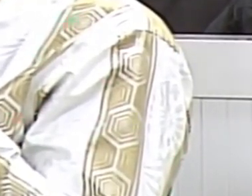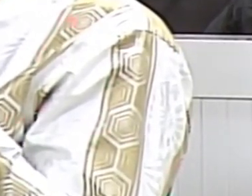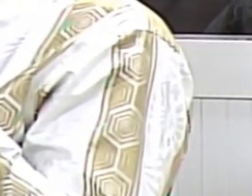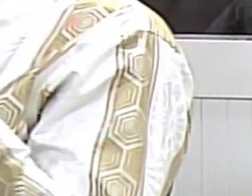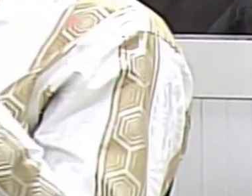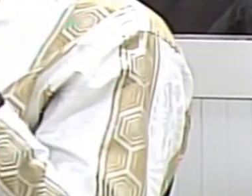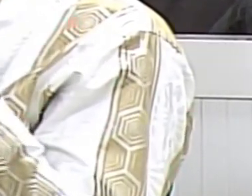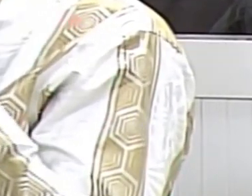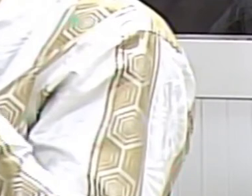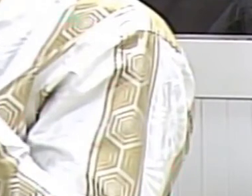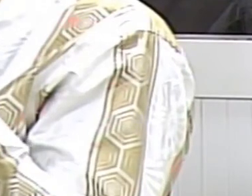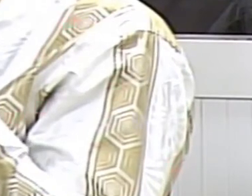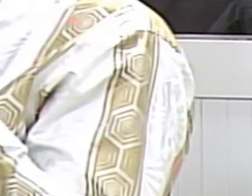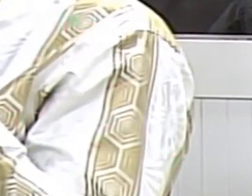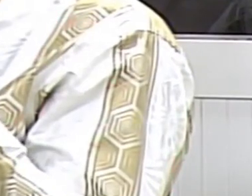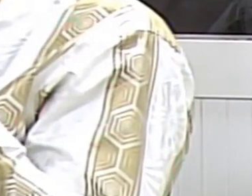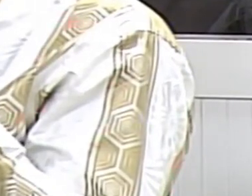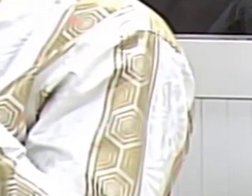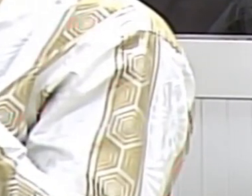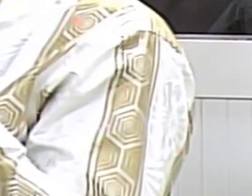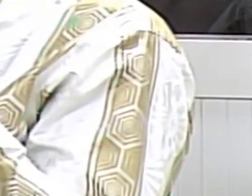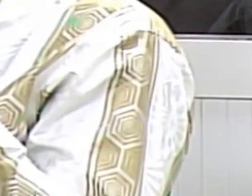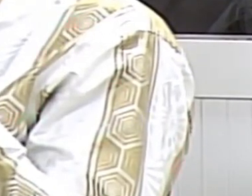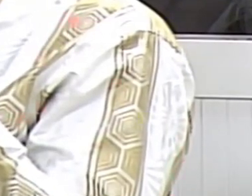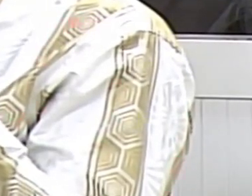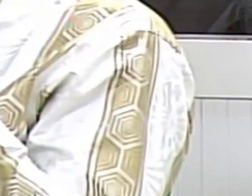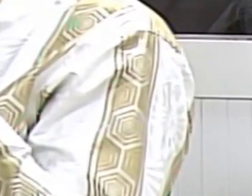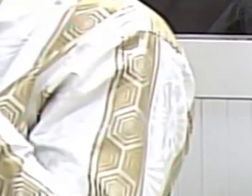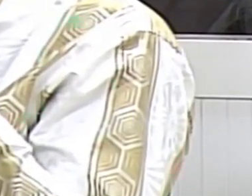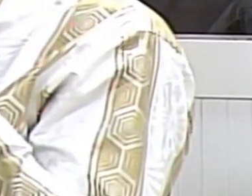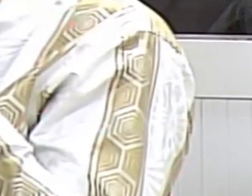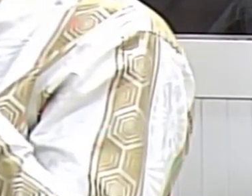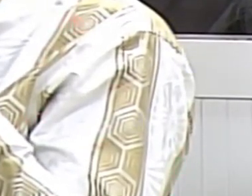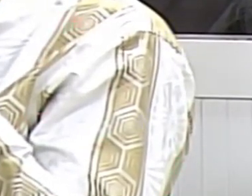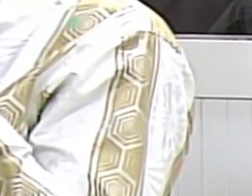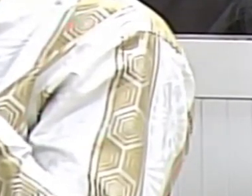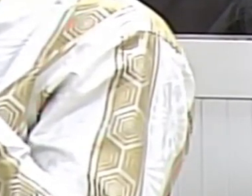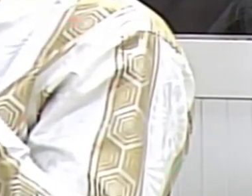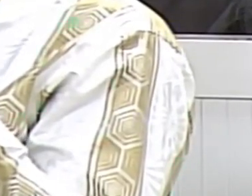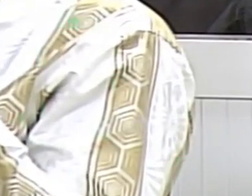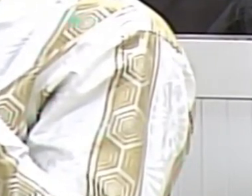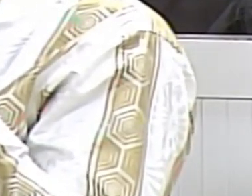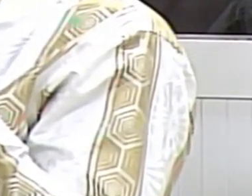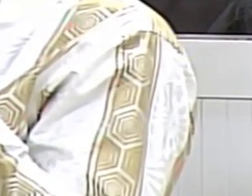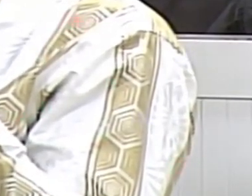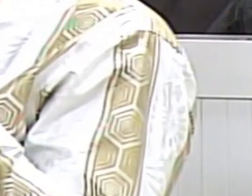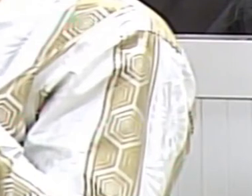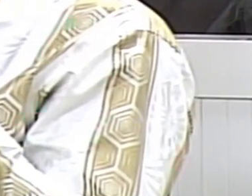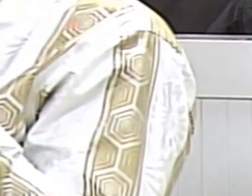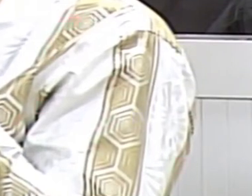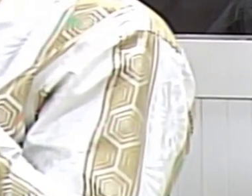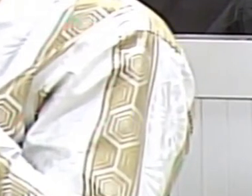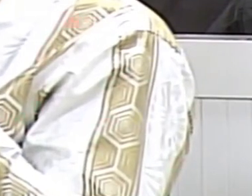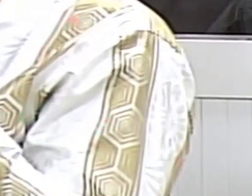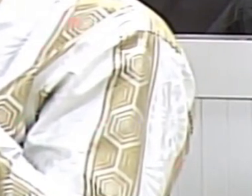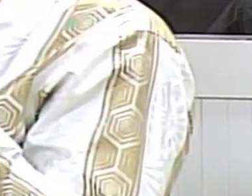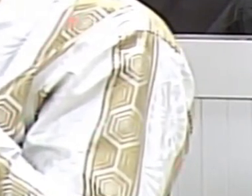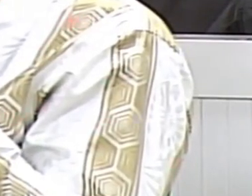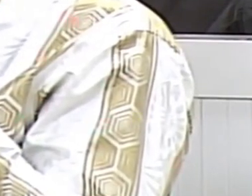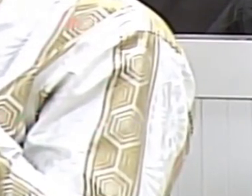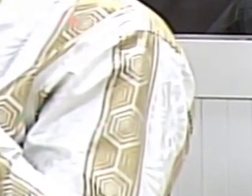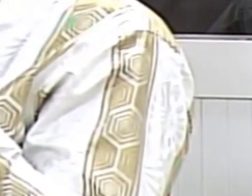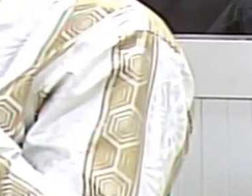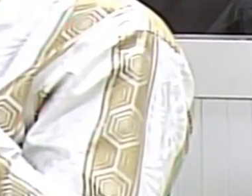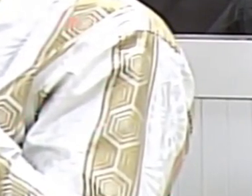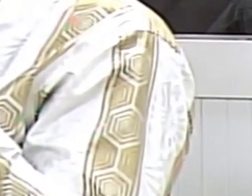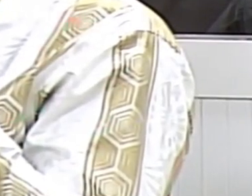1. Ñu ñu yobbon ci bërepp bi nga xamné ci kasso ba la nekk way ñu ko oyé confinement number 1. It was a special area in the